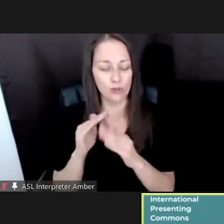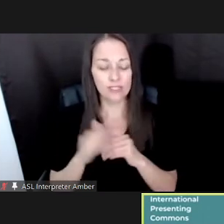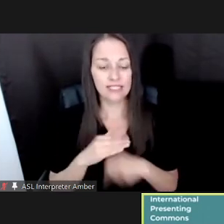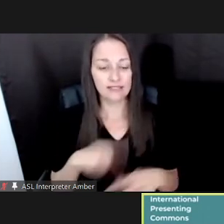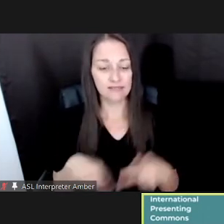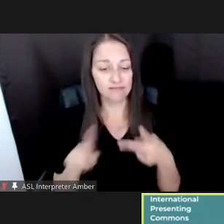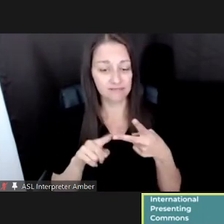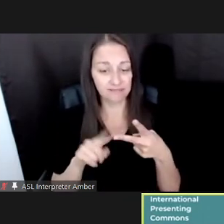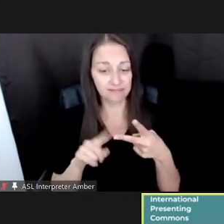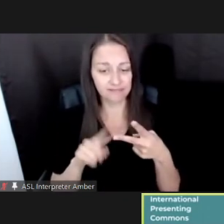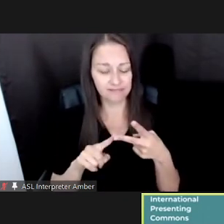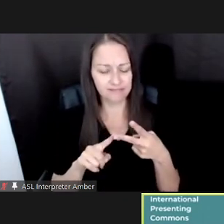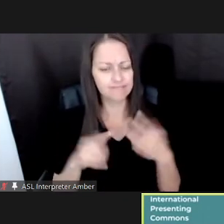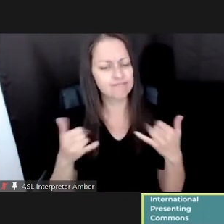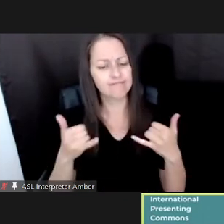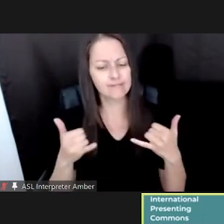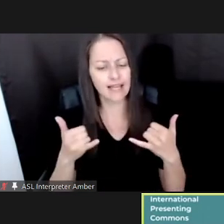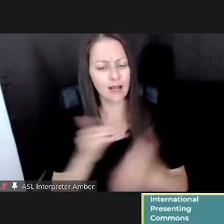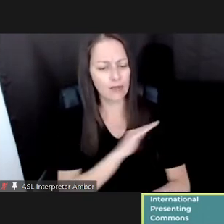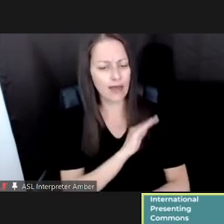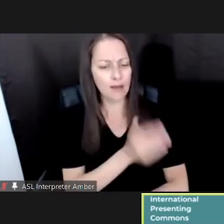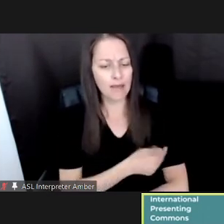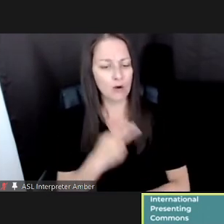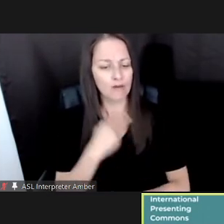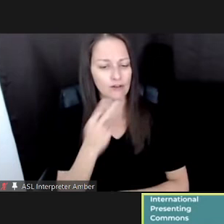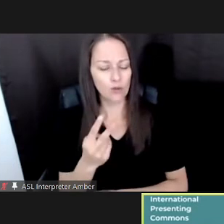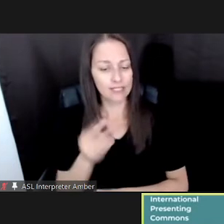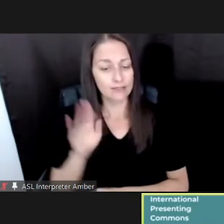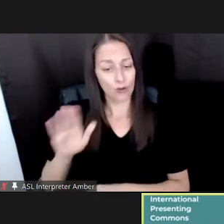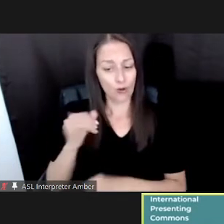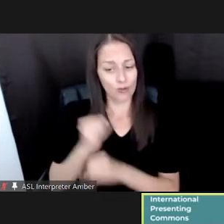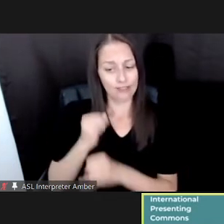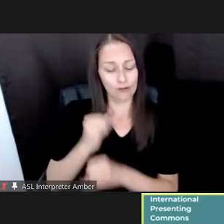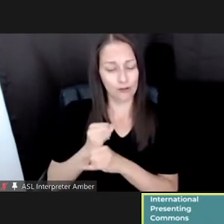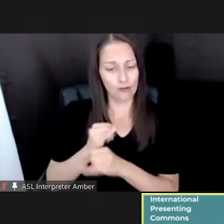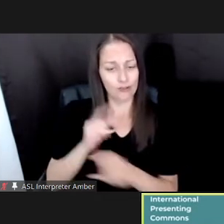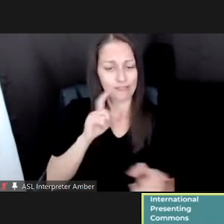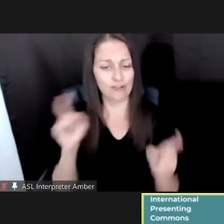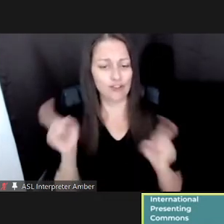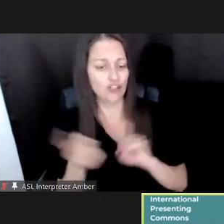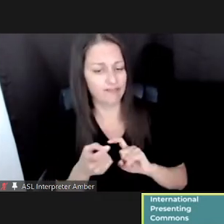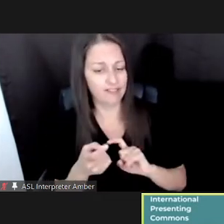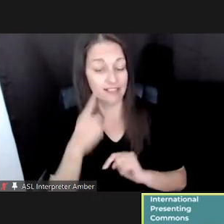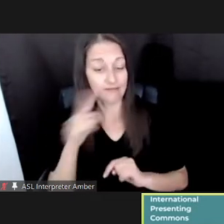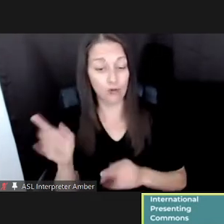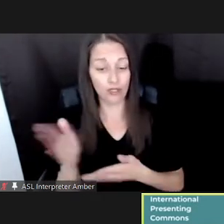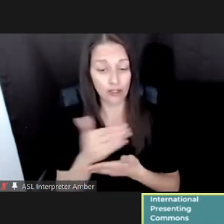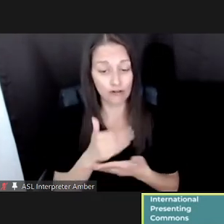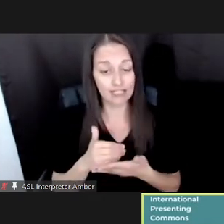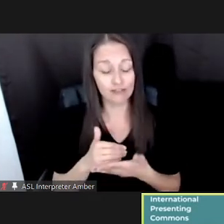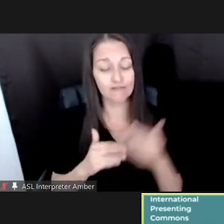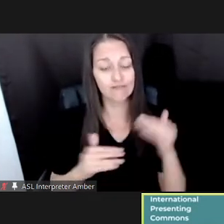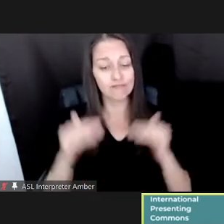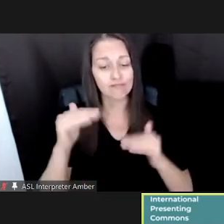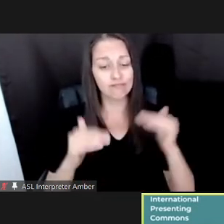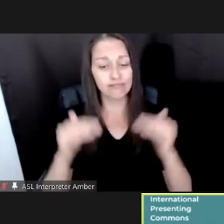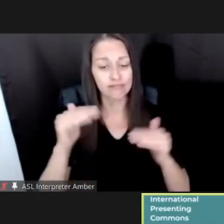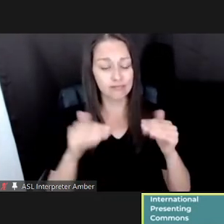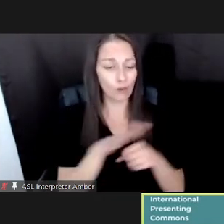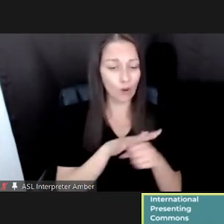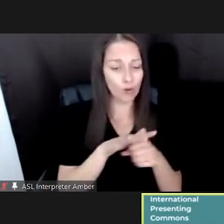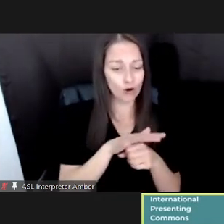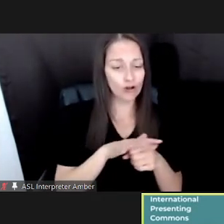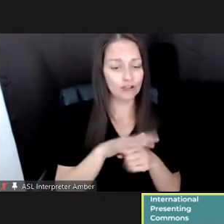power of voice shifting in your own institution in terms of curation, the balance between local and international focus,